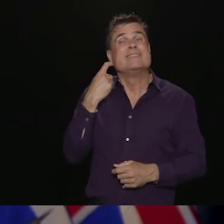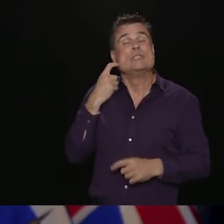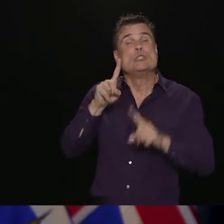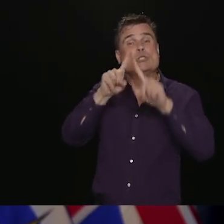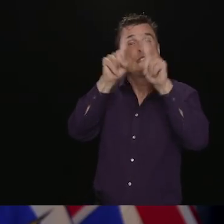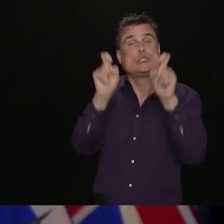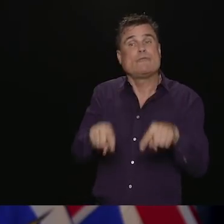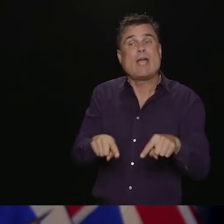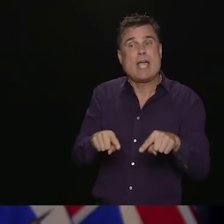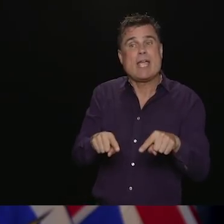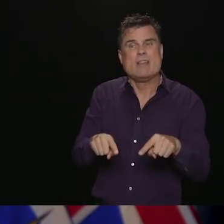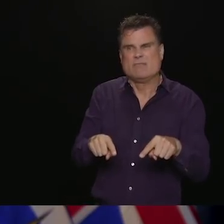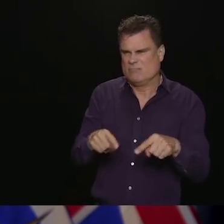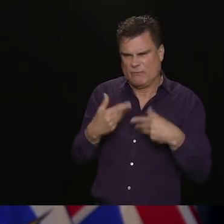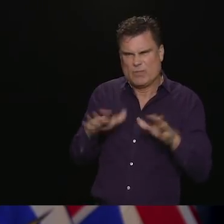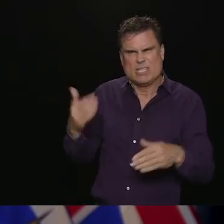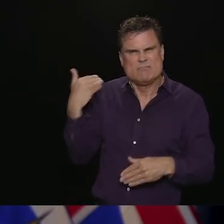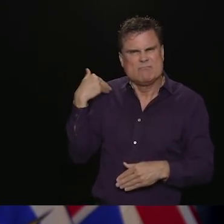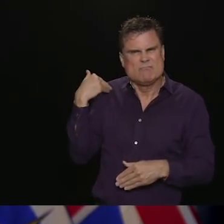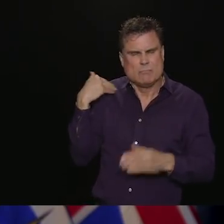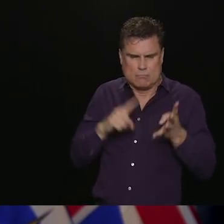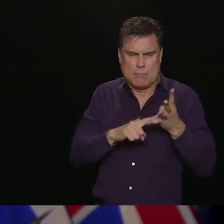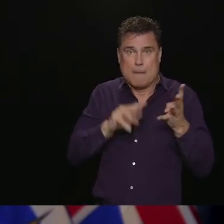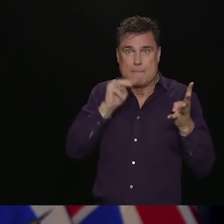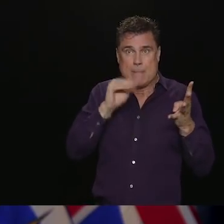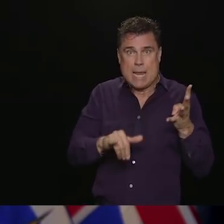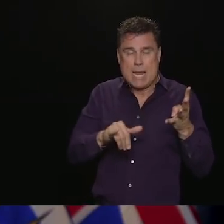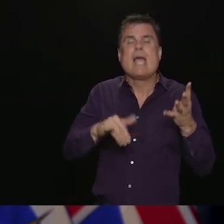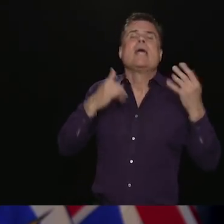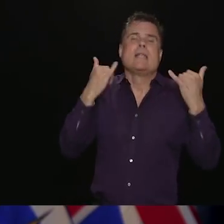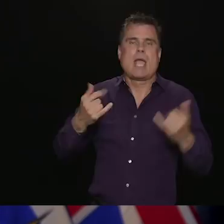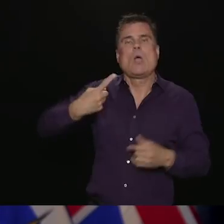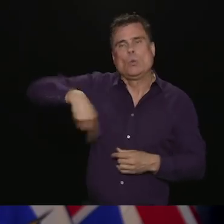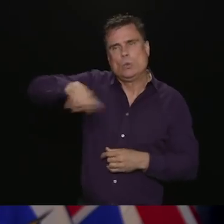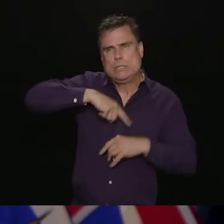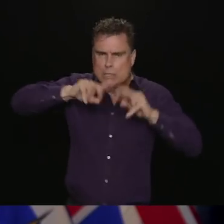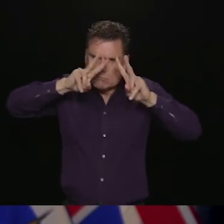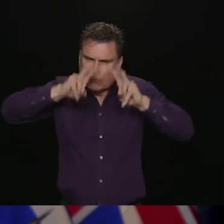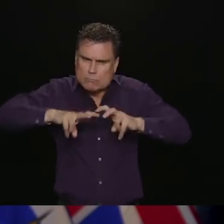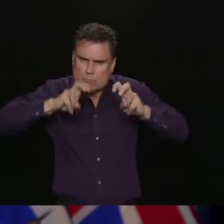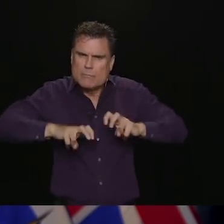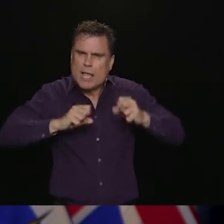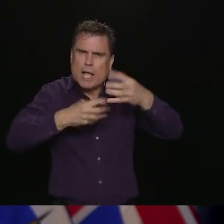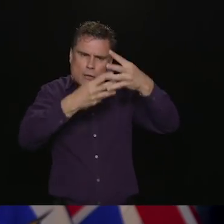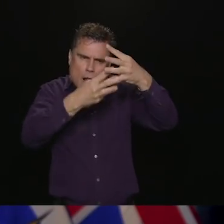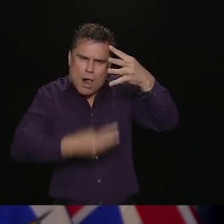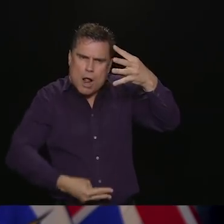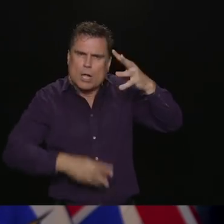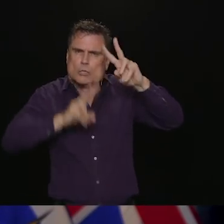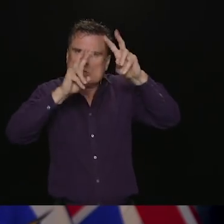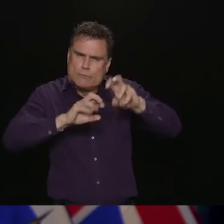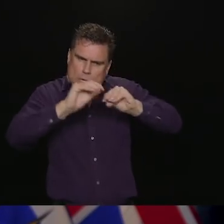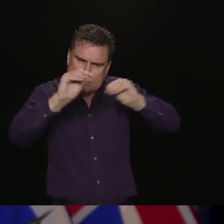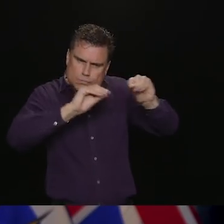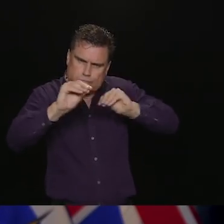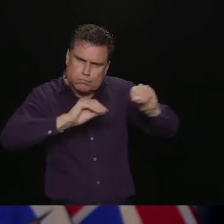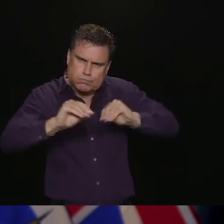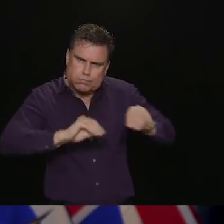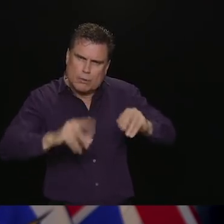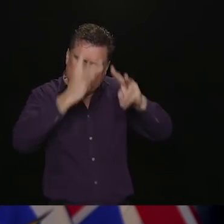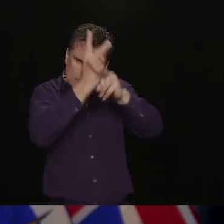preliminary results. We were just talking about this on Friday. So we will be presenting that as soon as we get some results that are able